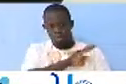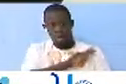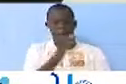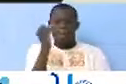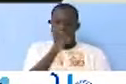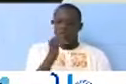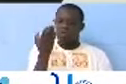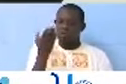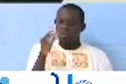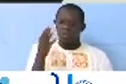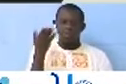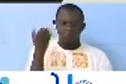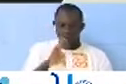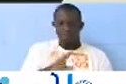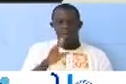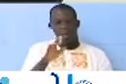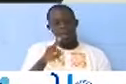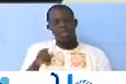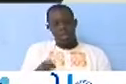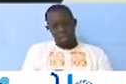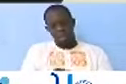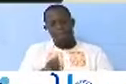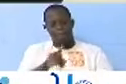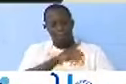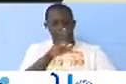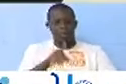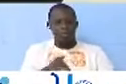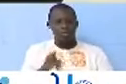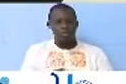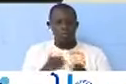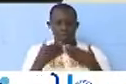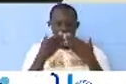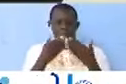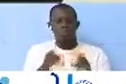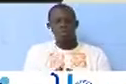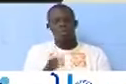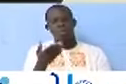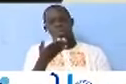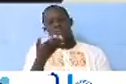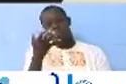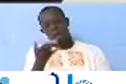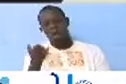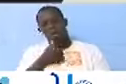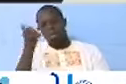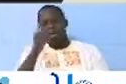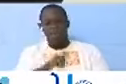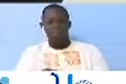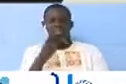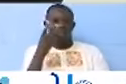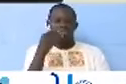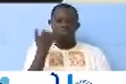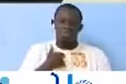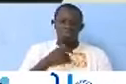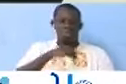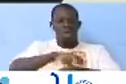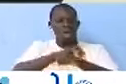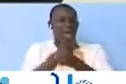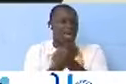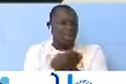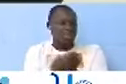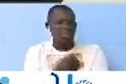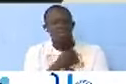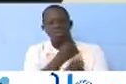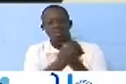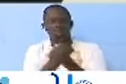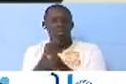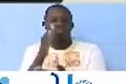and you've already said that there are so many instances where you saw people being arrested at the NIA, you witnessed human rights violations, but you didn't